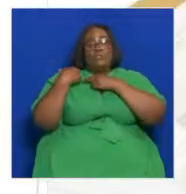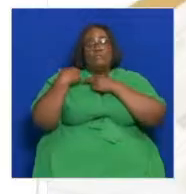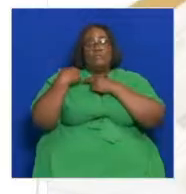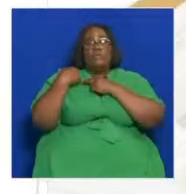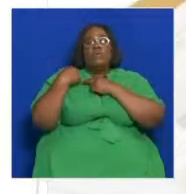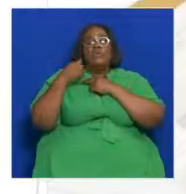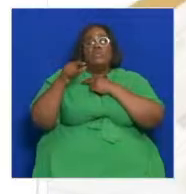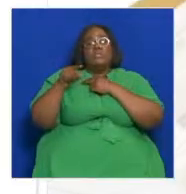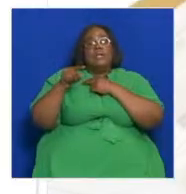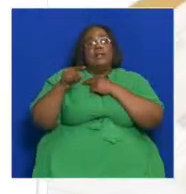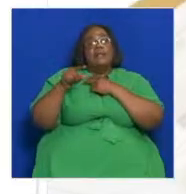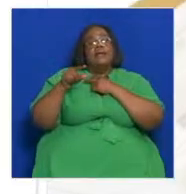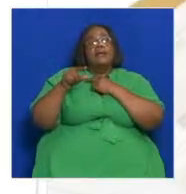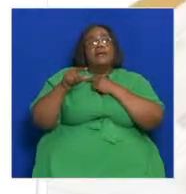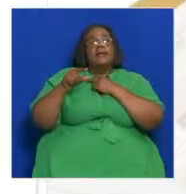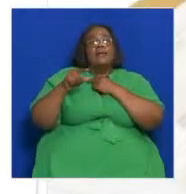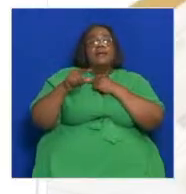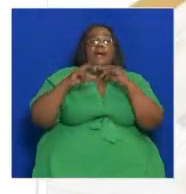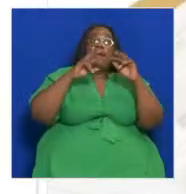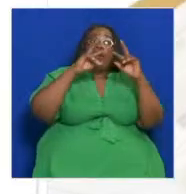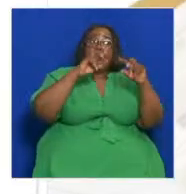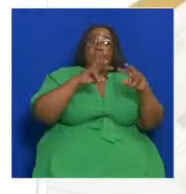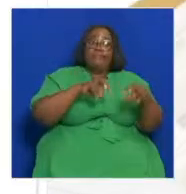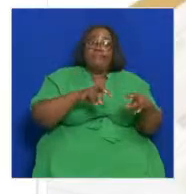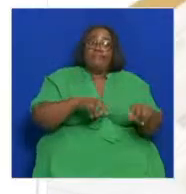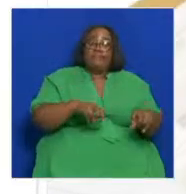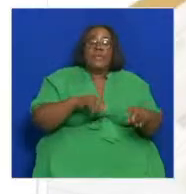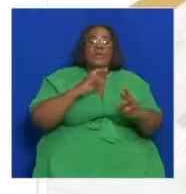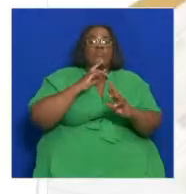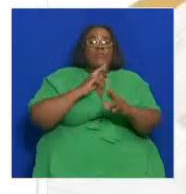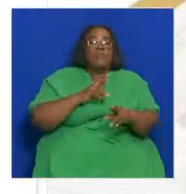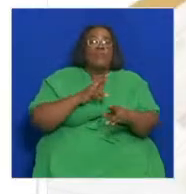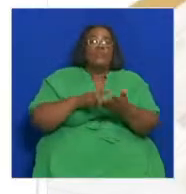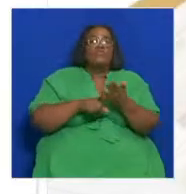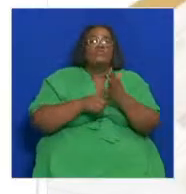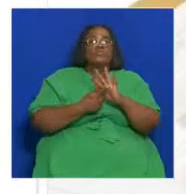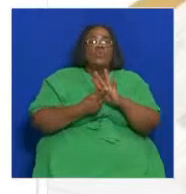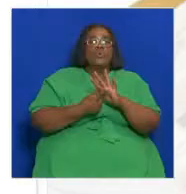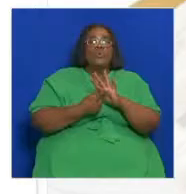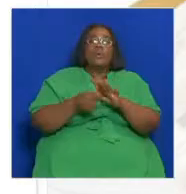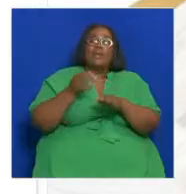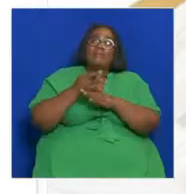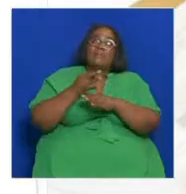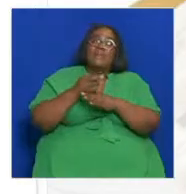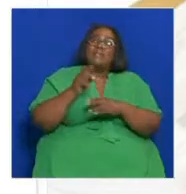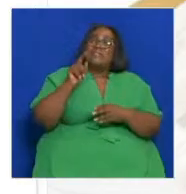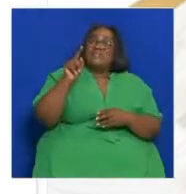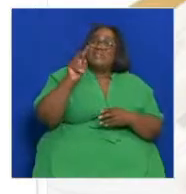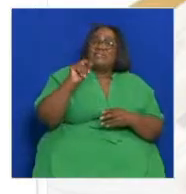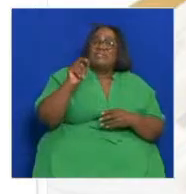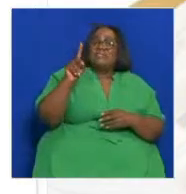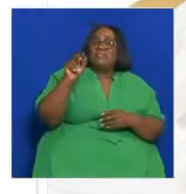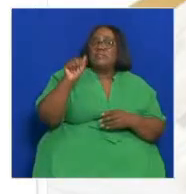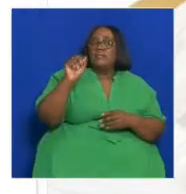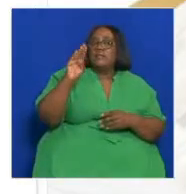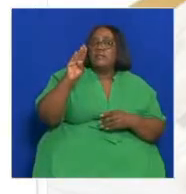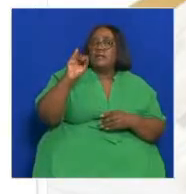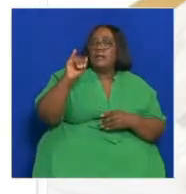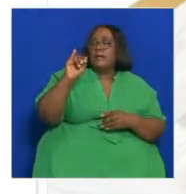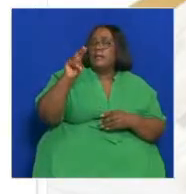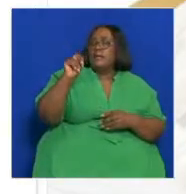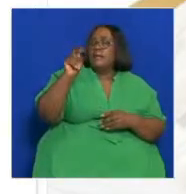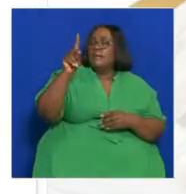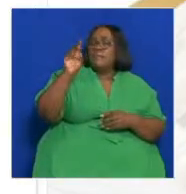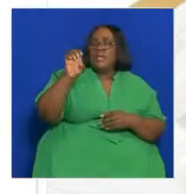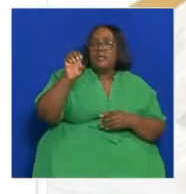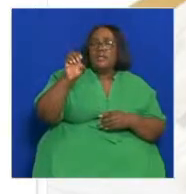The report recorded that Mr. Nkabinde was refusing to provide a sworn statement about